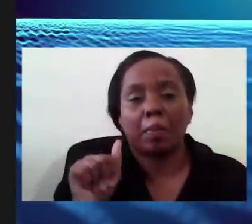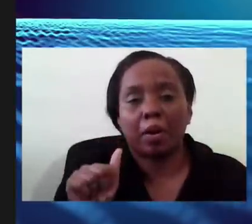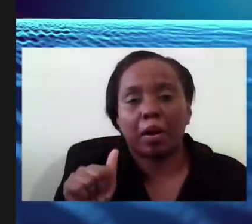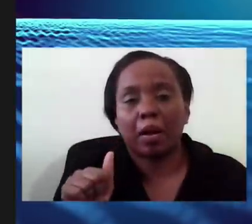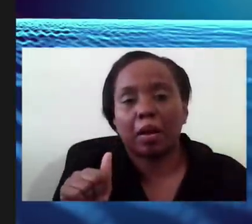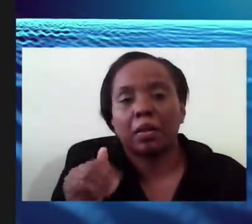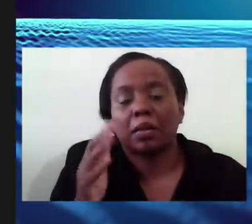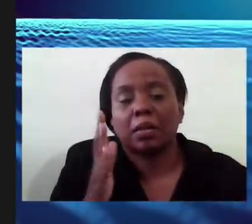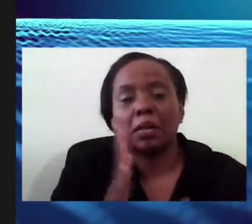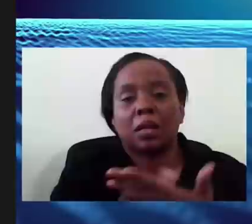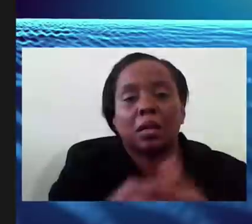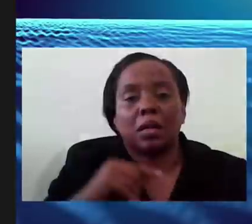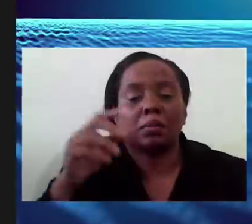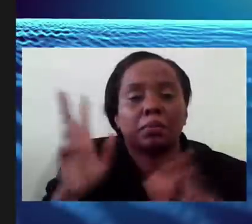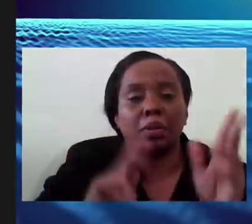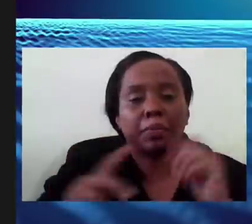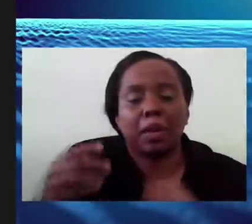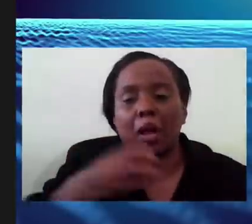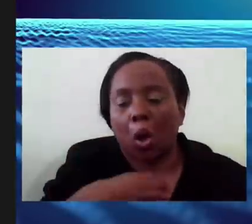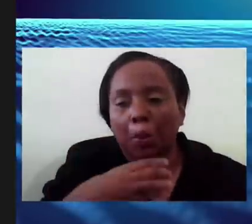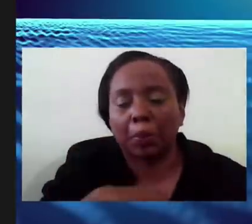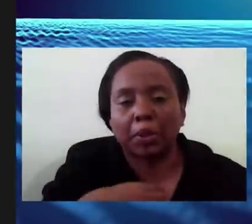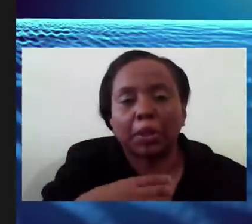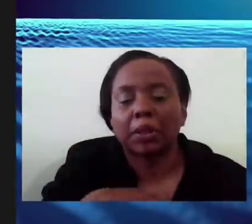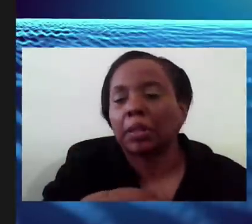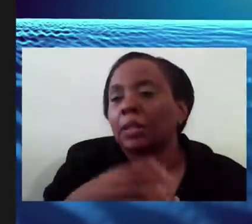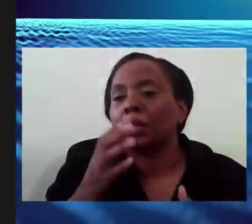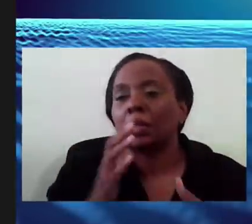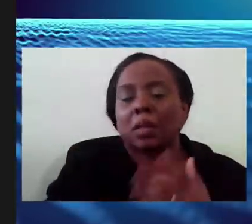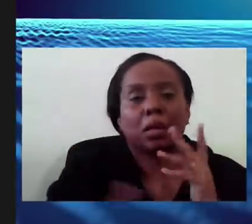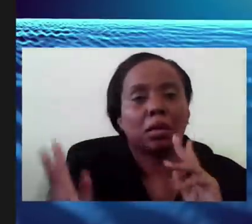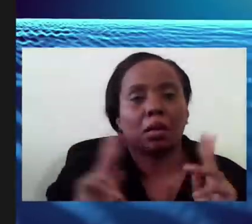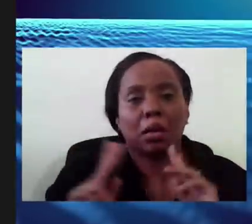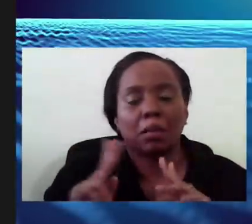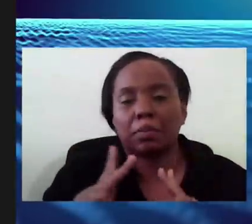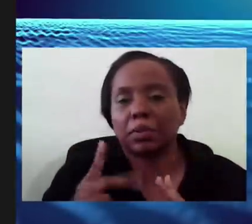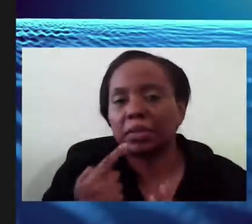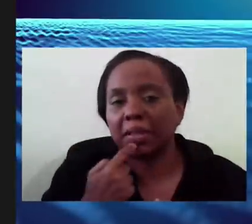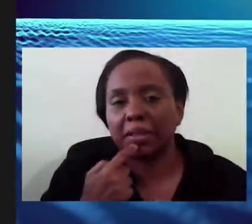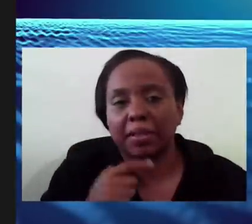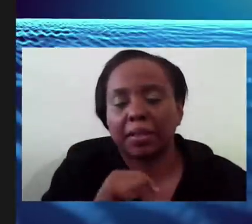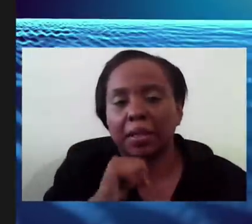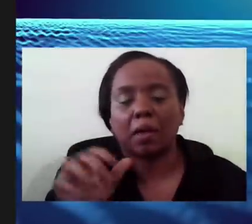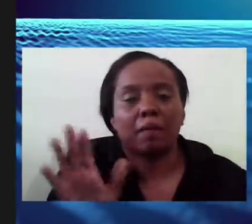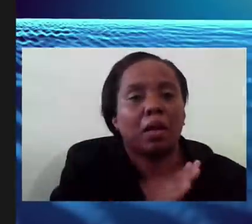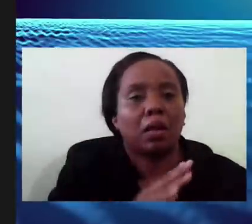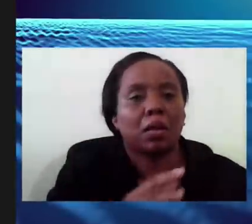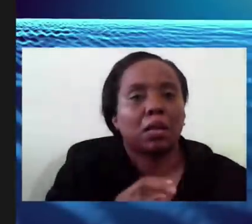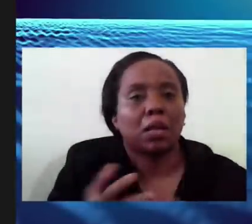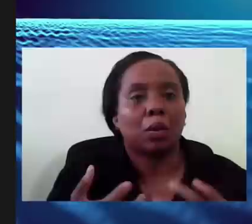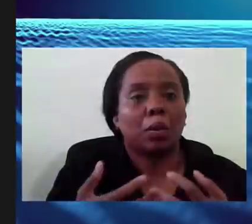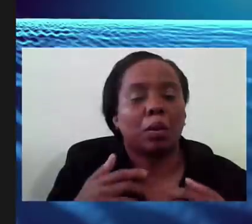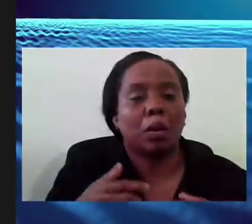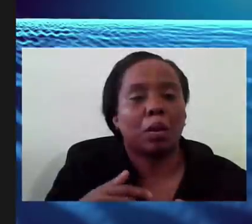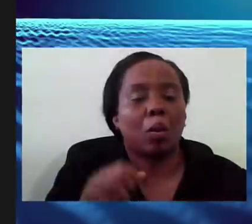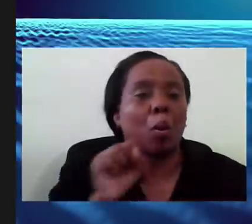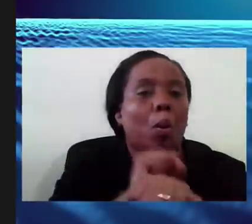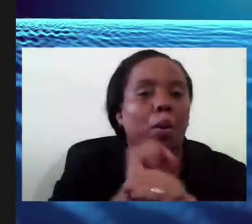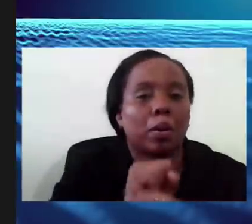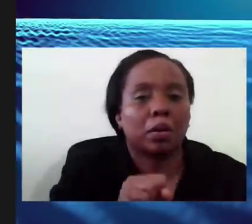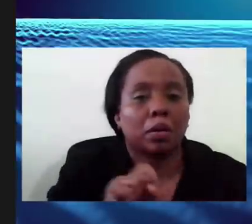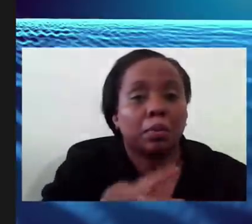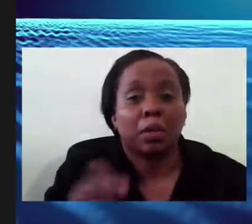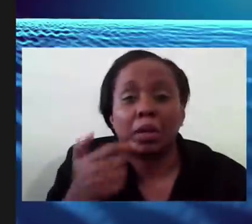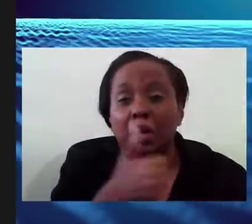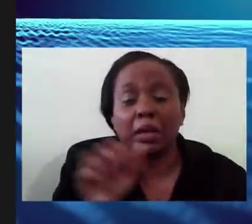We would have seen some complaints online, a couple calls about it. Can you indicate to me now if any critical services are